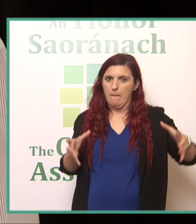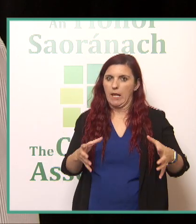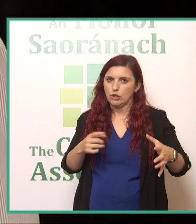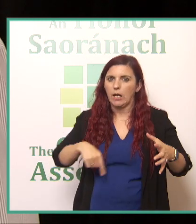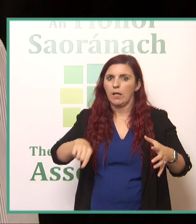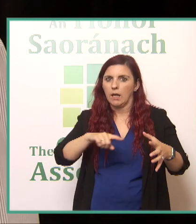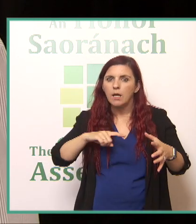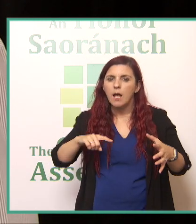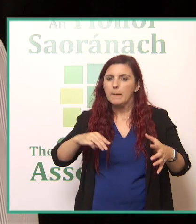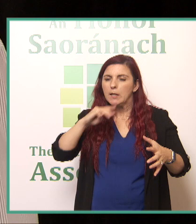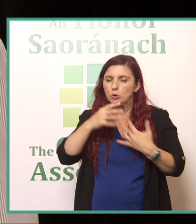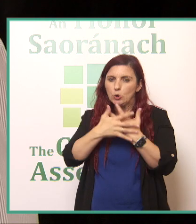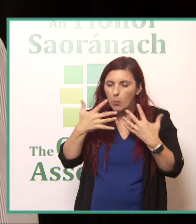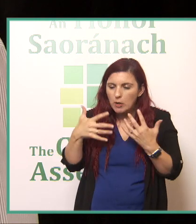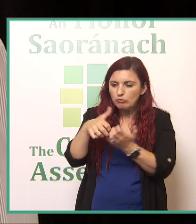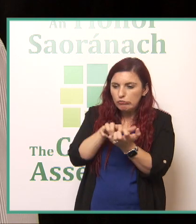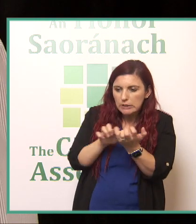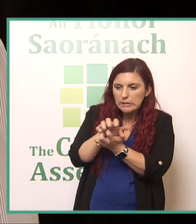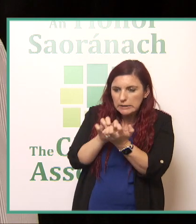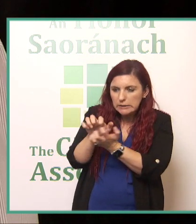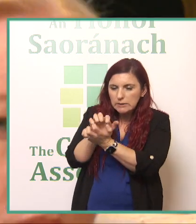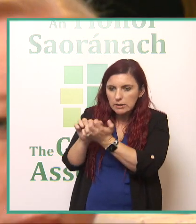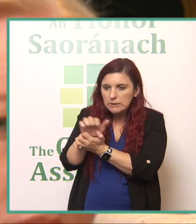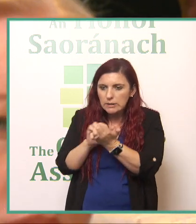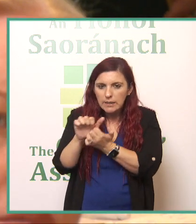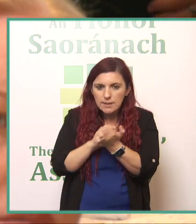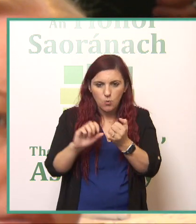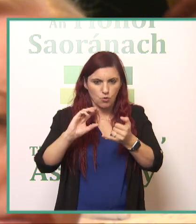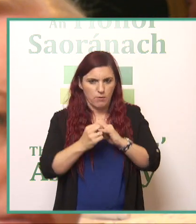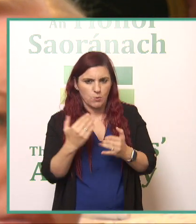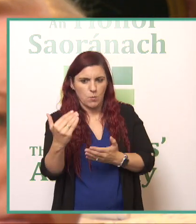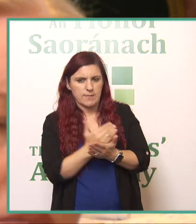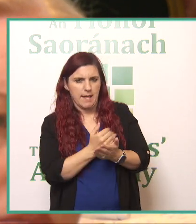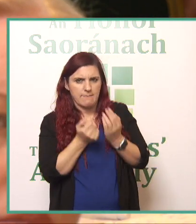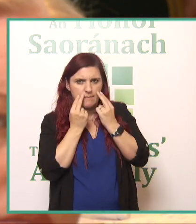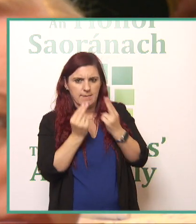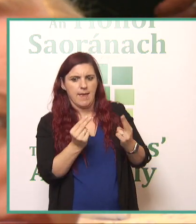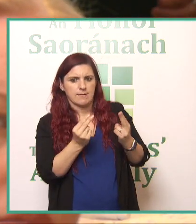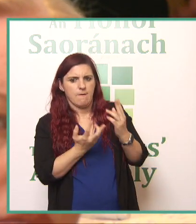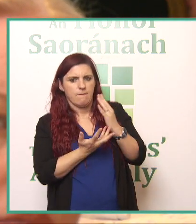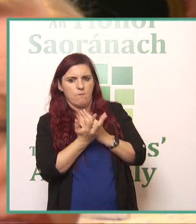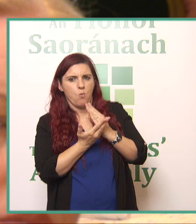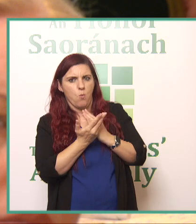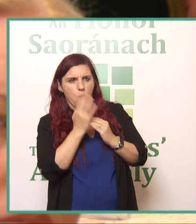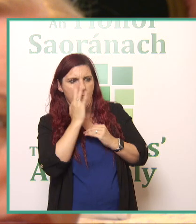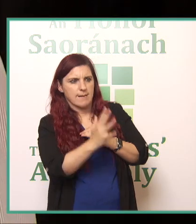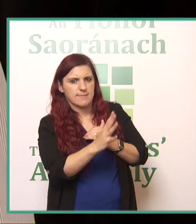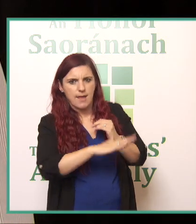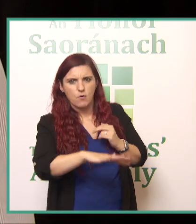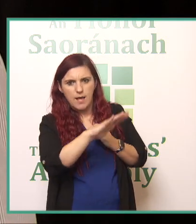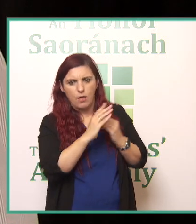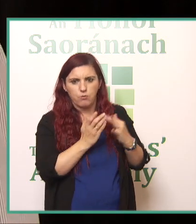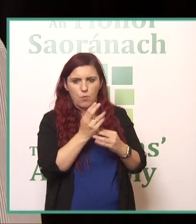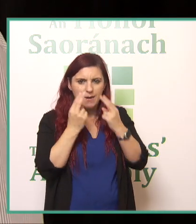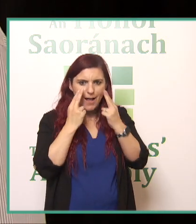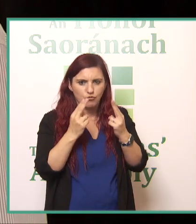significant overgrazing, and when we are trying to establish native woodlands in particular through planting or particularly through natural